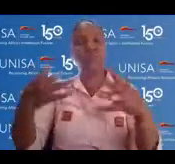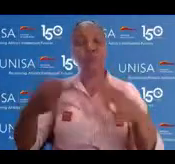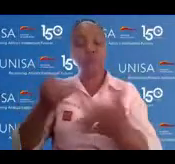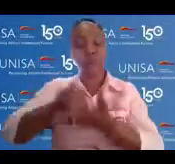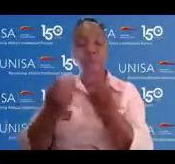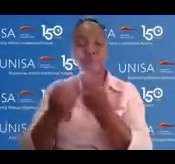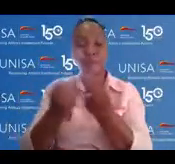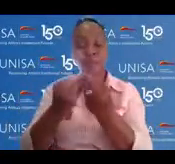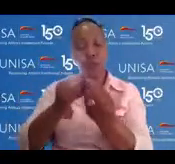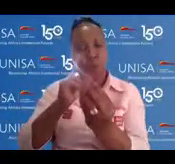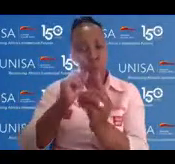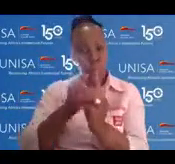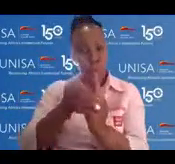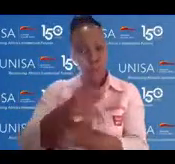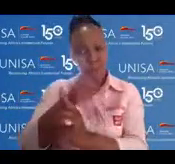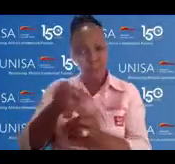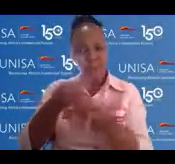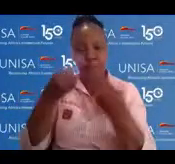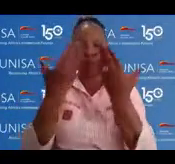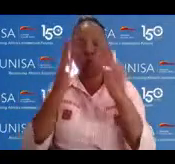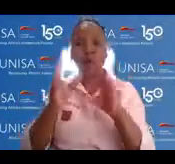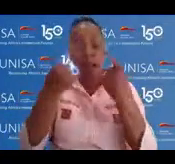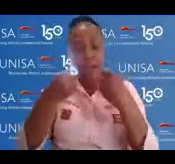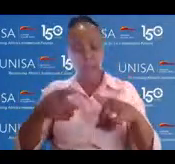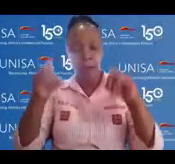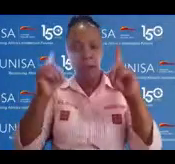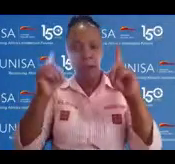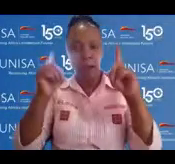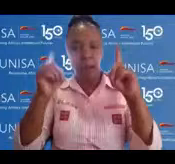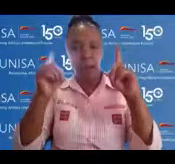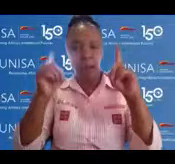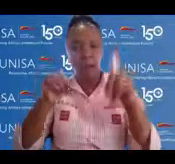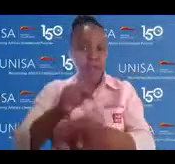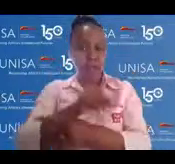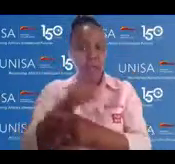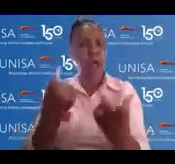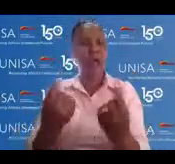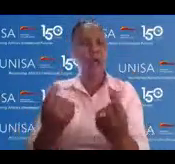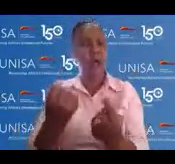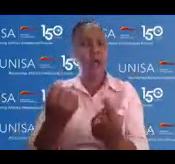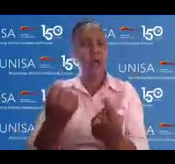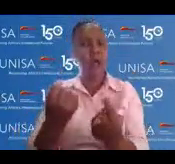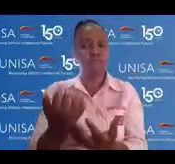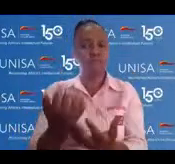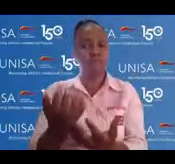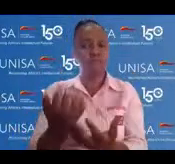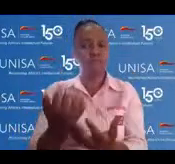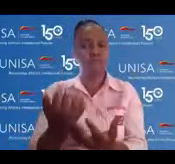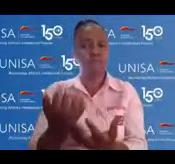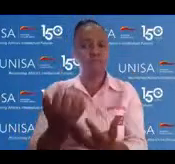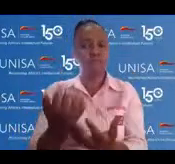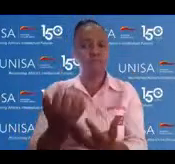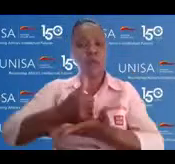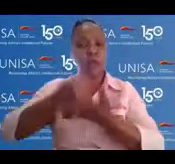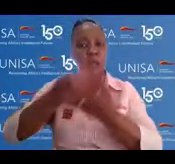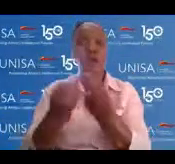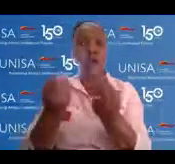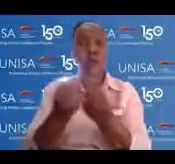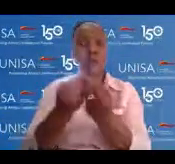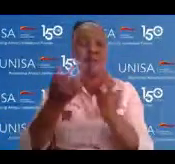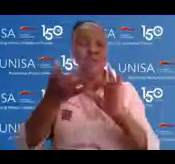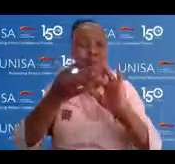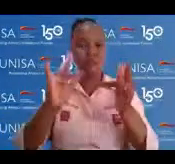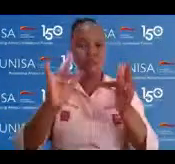have declared when they register, they do have access to a device and the internet. So